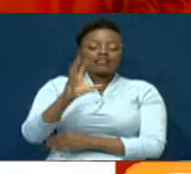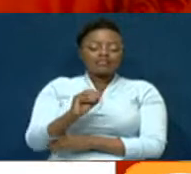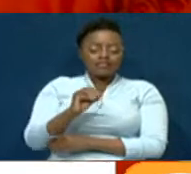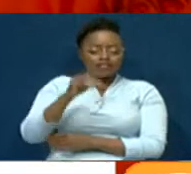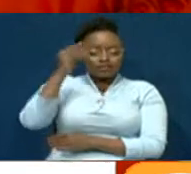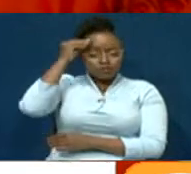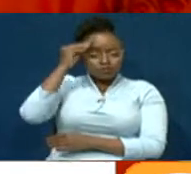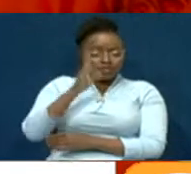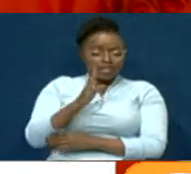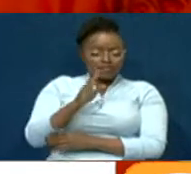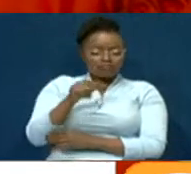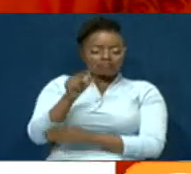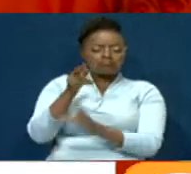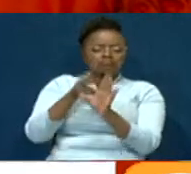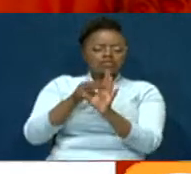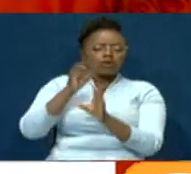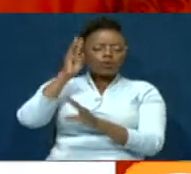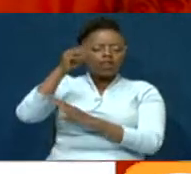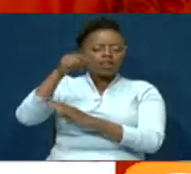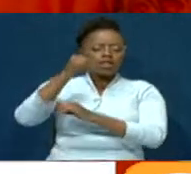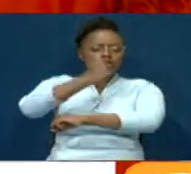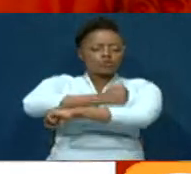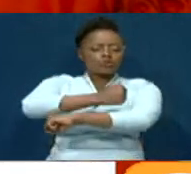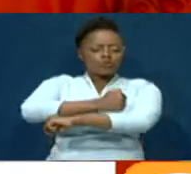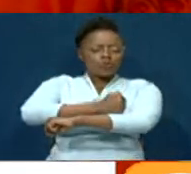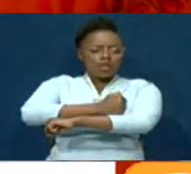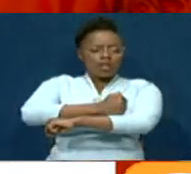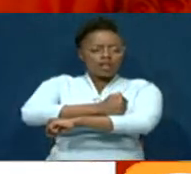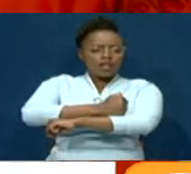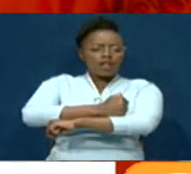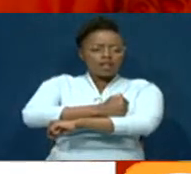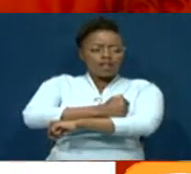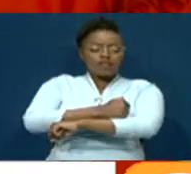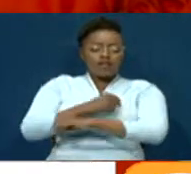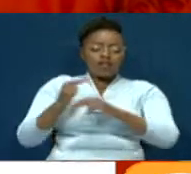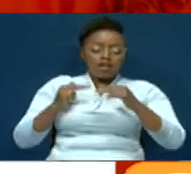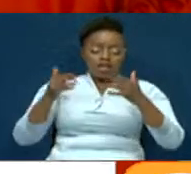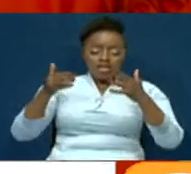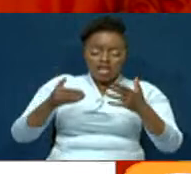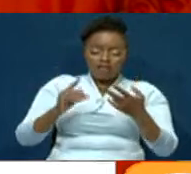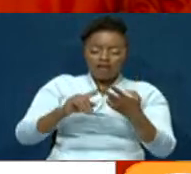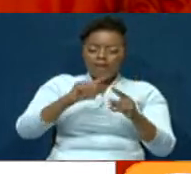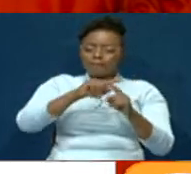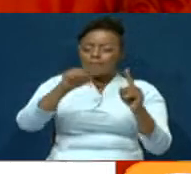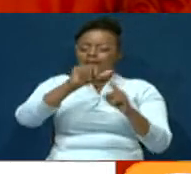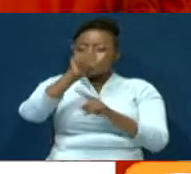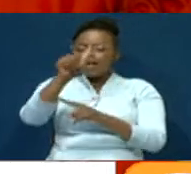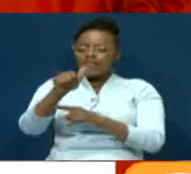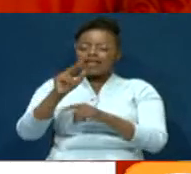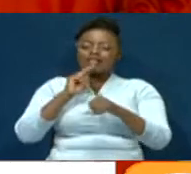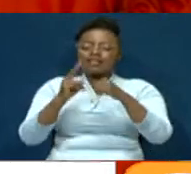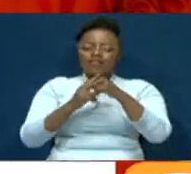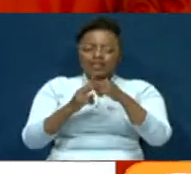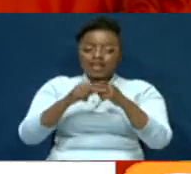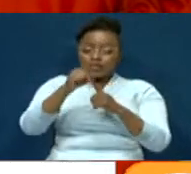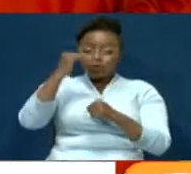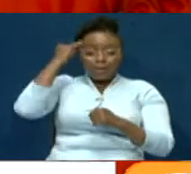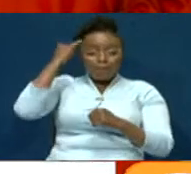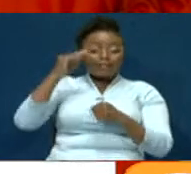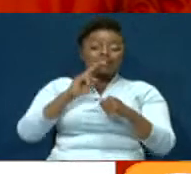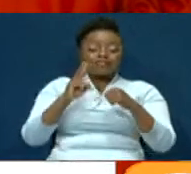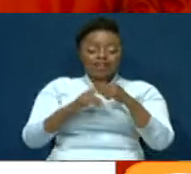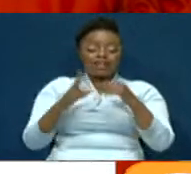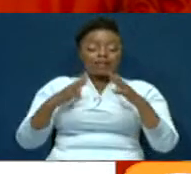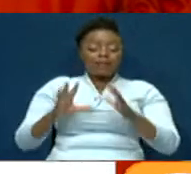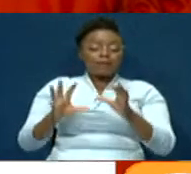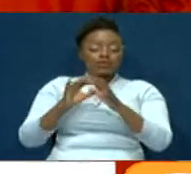students who are going to participate in this school, you know, physically here, but we have another 700, can you imagine, that